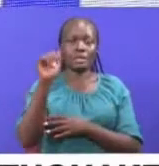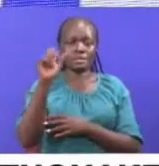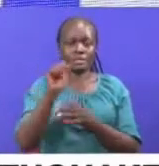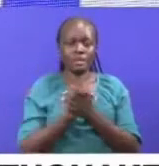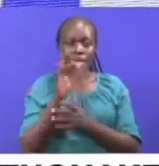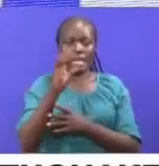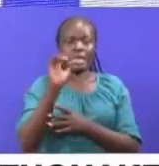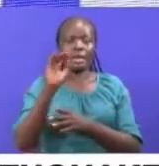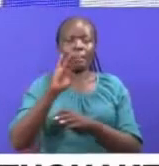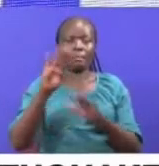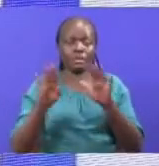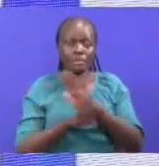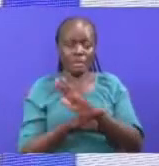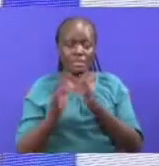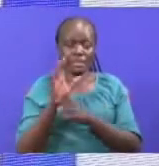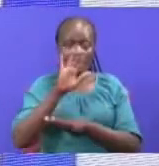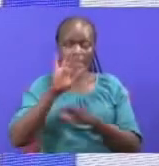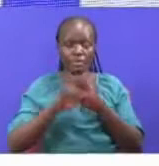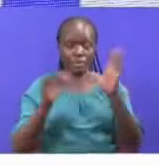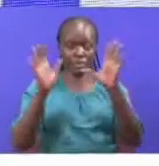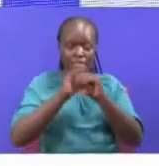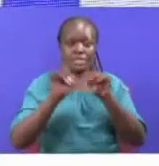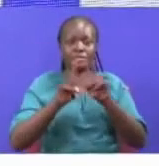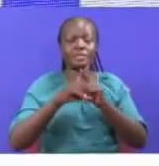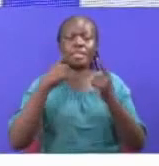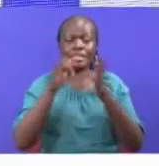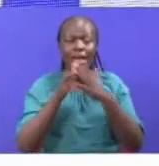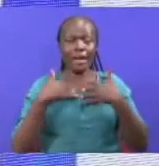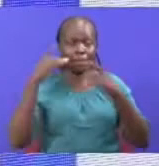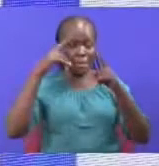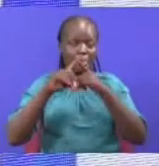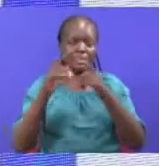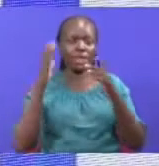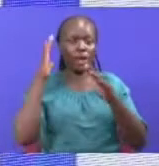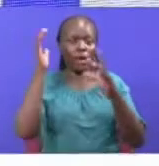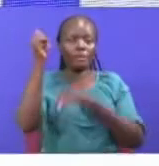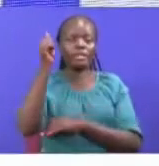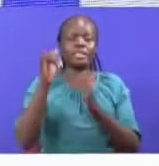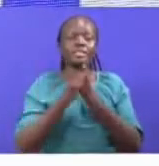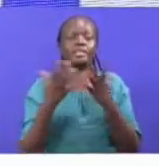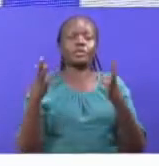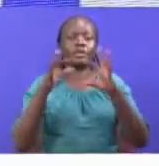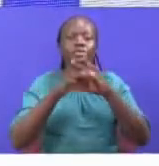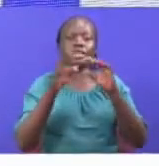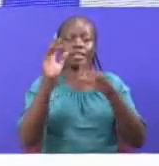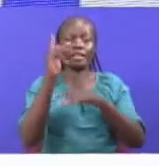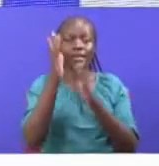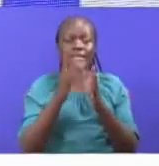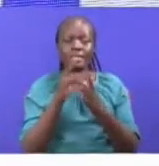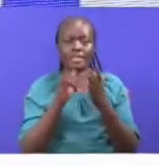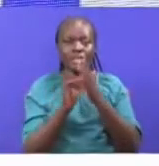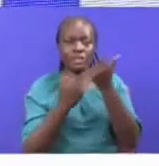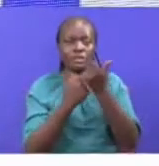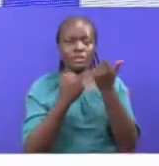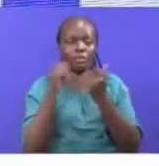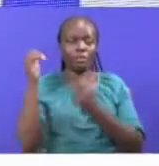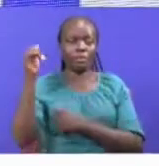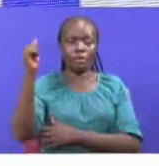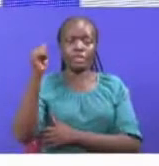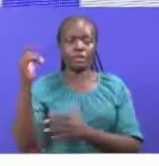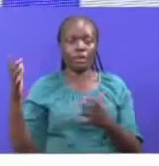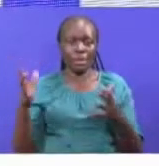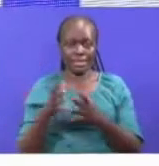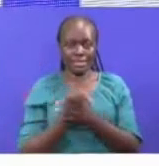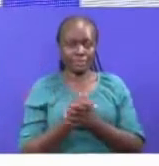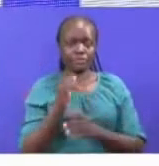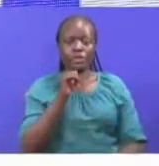that the new political outfit will pursue purpose-driven politics that will unite Kenyans, saying sponsored political parties have no place in